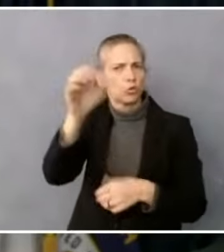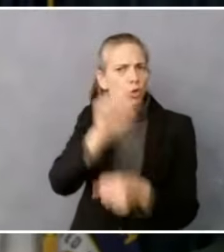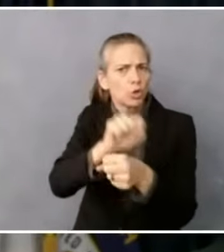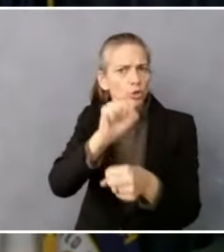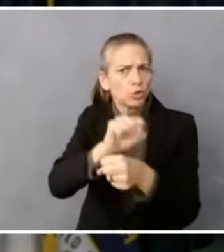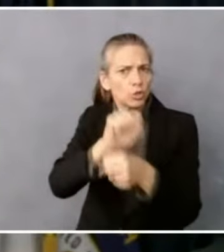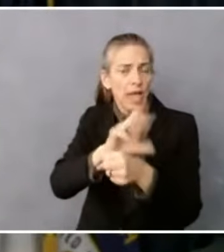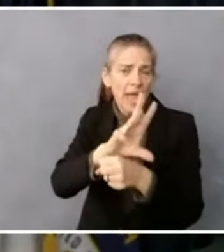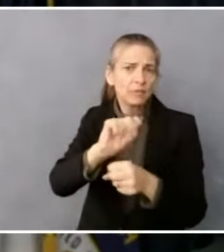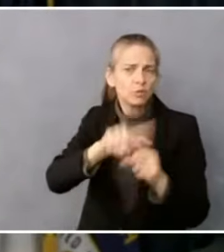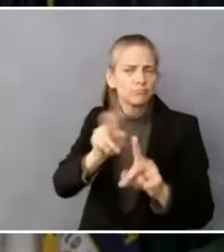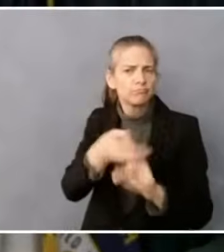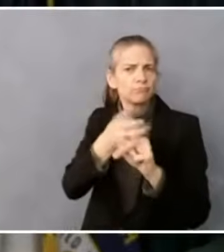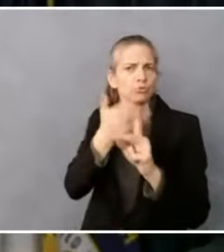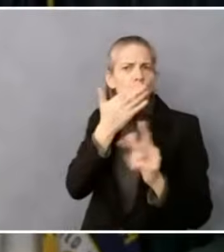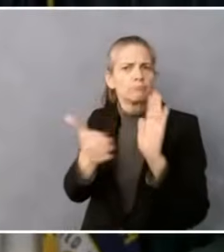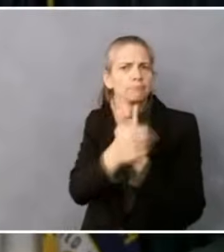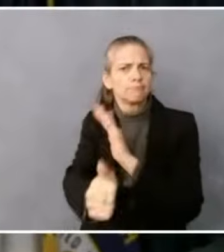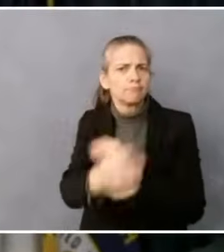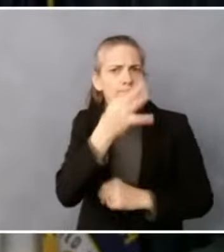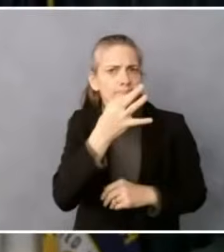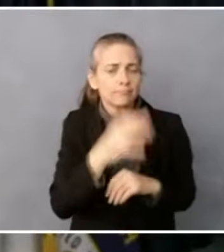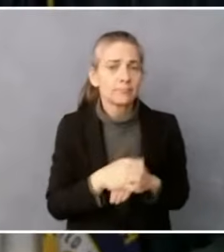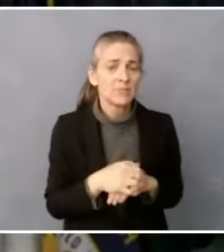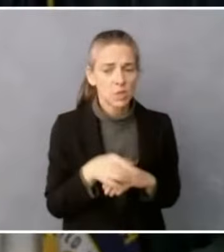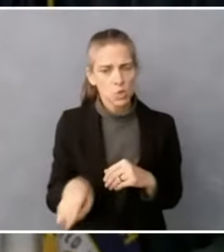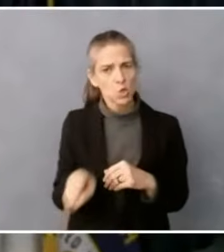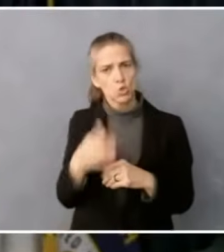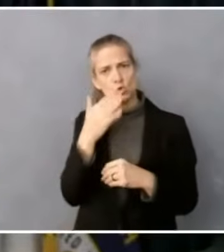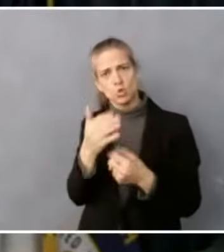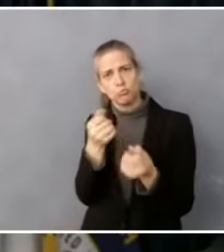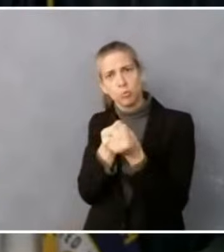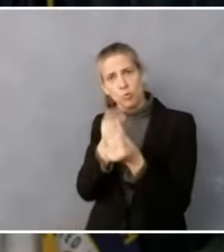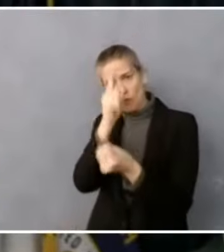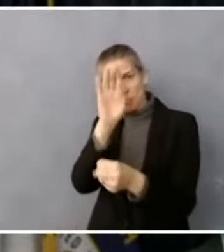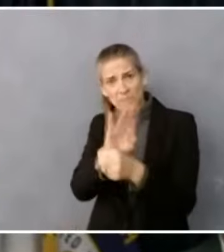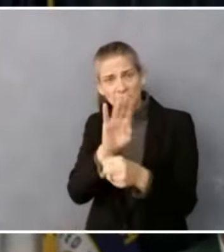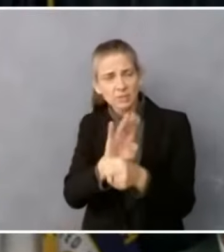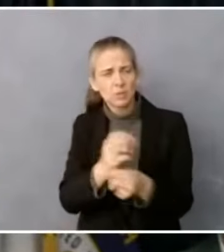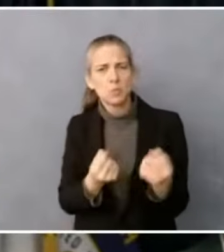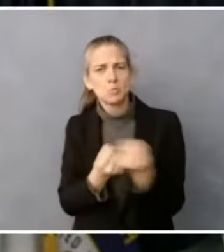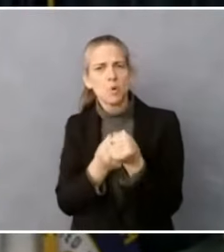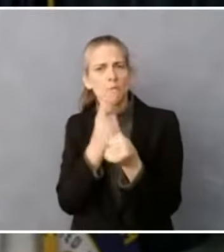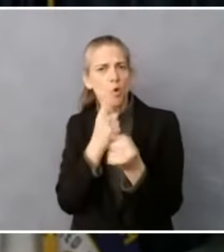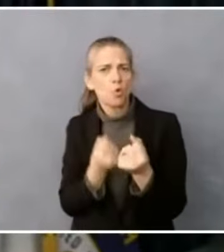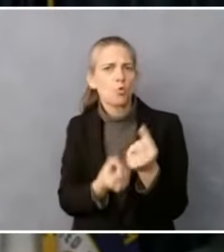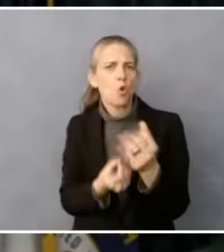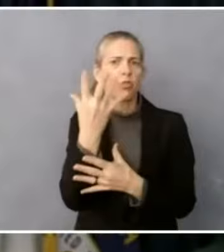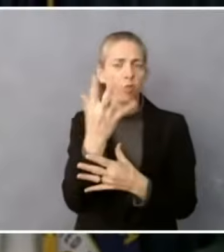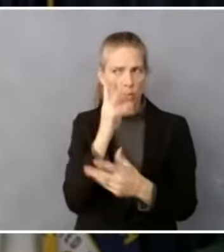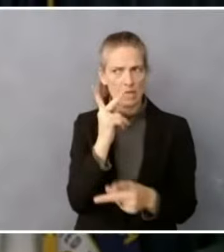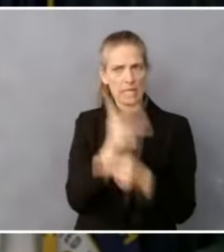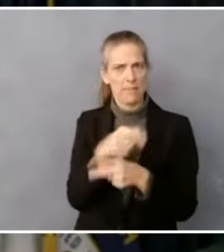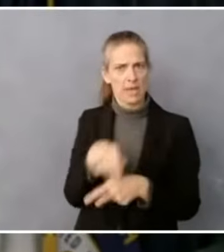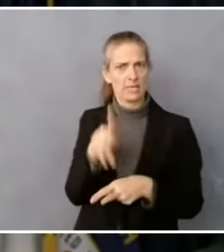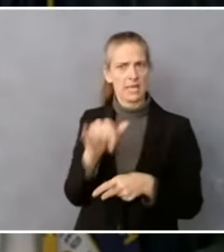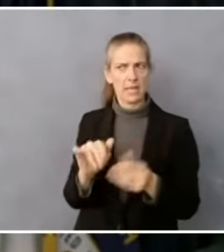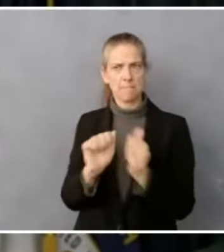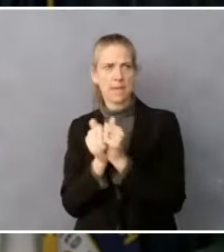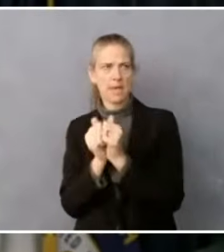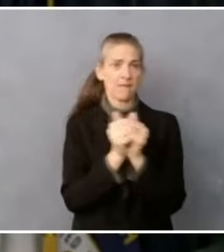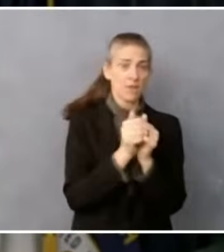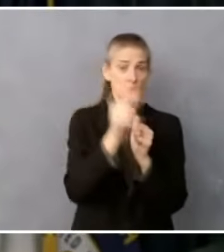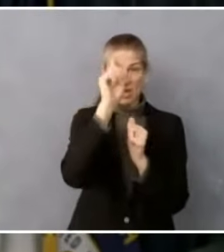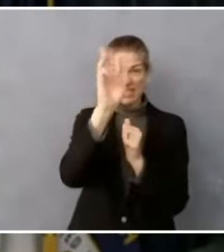a pro-business, pro-growth policy that's going to keep Kentucky competitive. Over 60 county judge